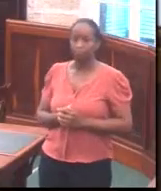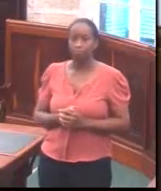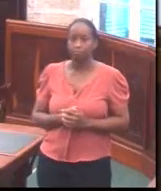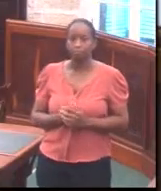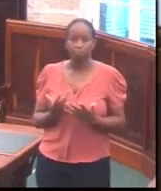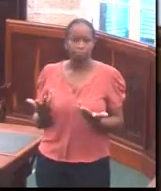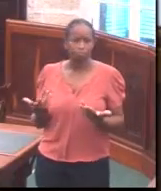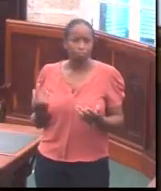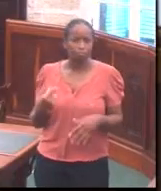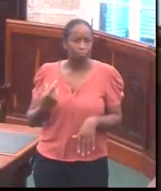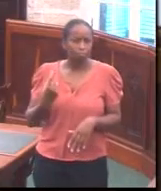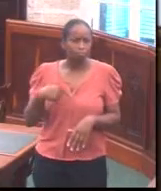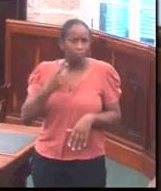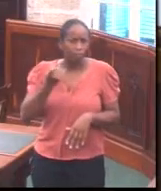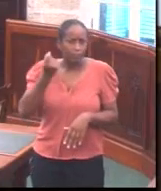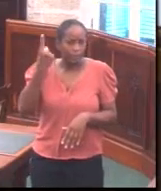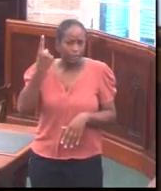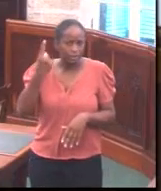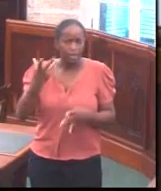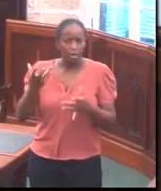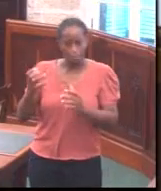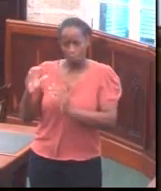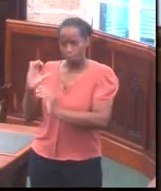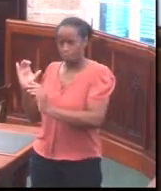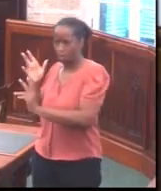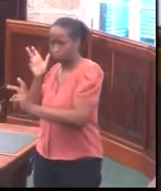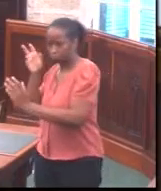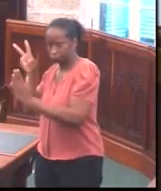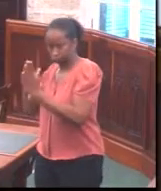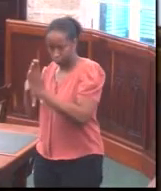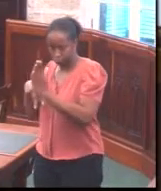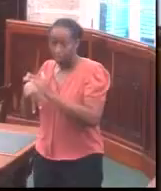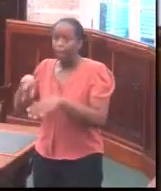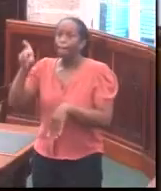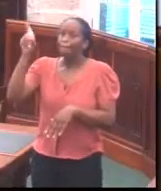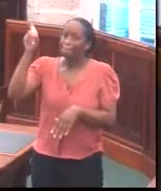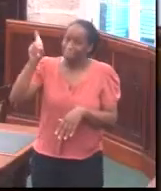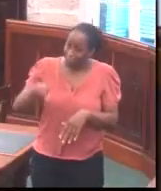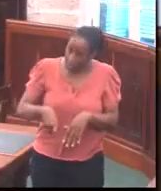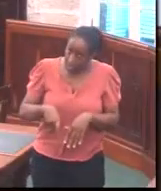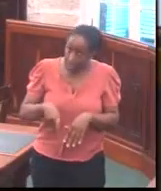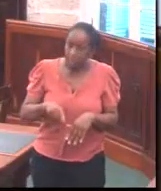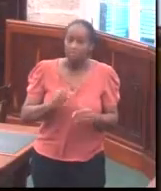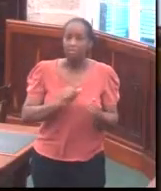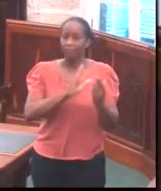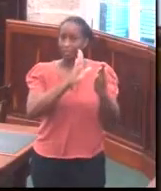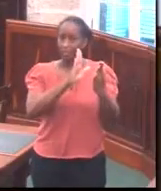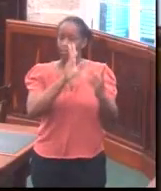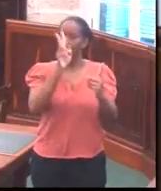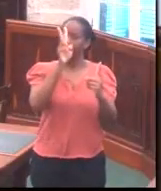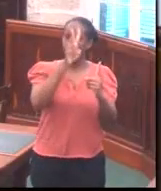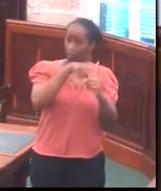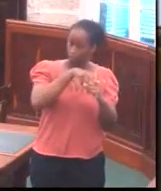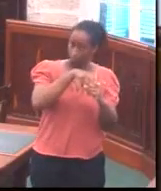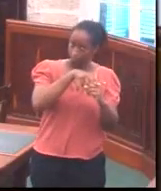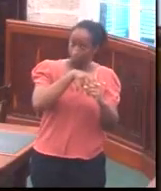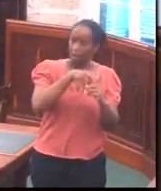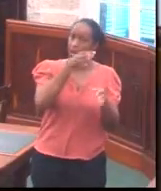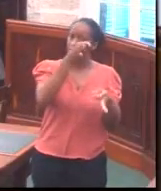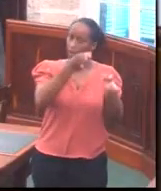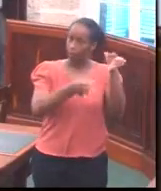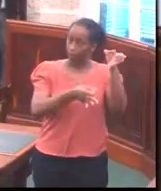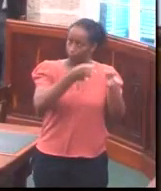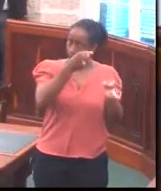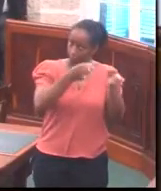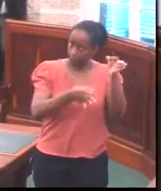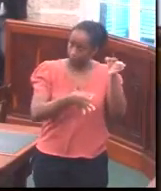ultimate authority of the court. That no interception must be done unless the court is involved, and that is done by warrant, Your